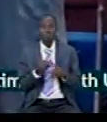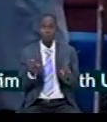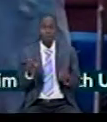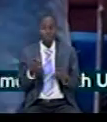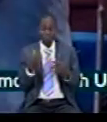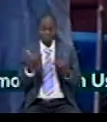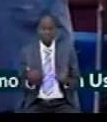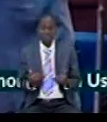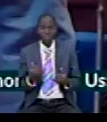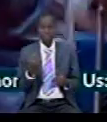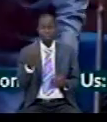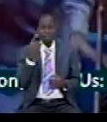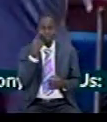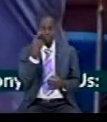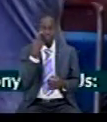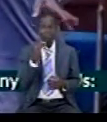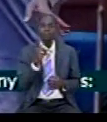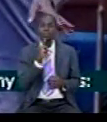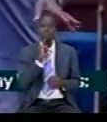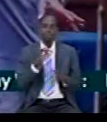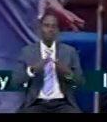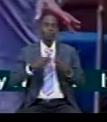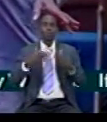eyes are open.